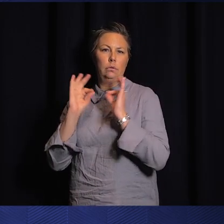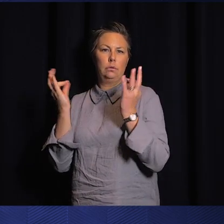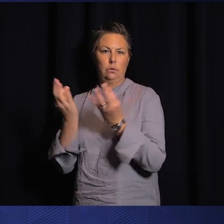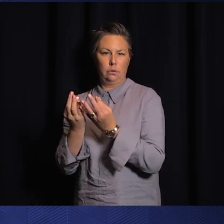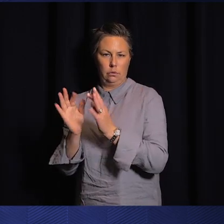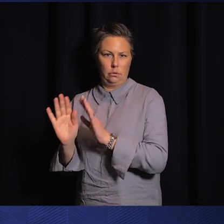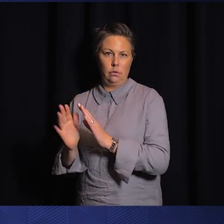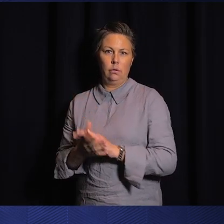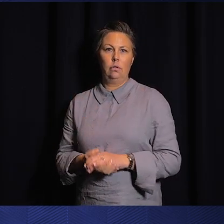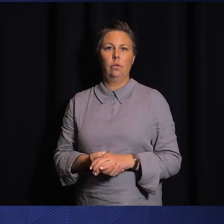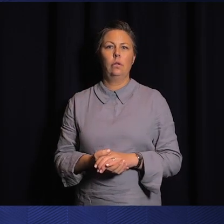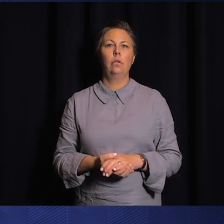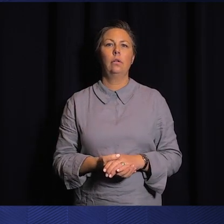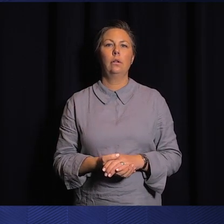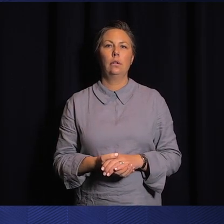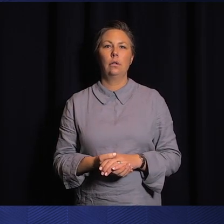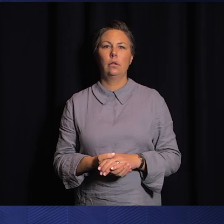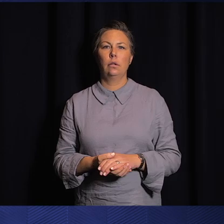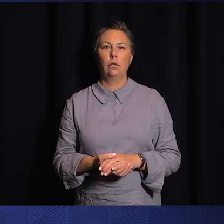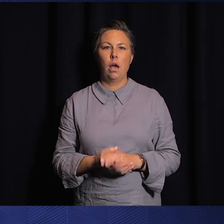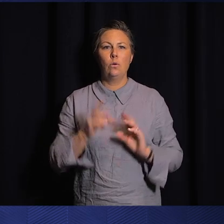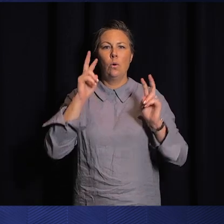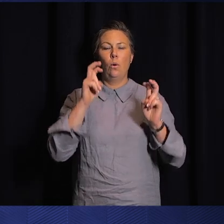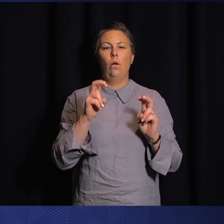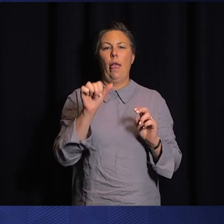well as Asia Pacific Refugee Rights Network.